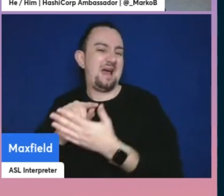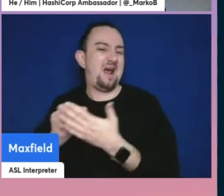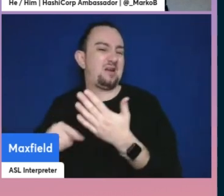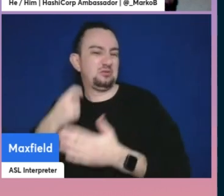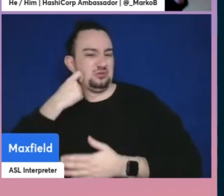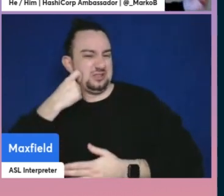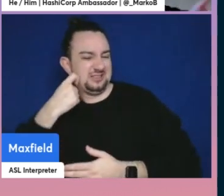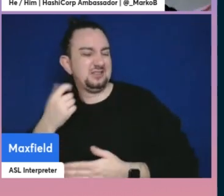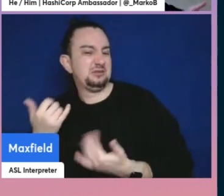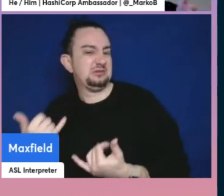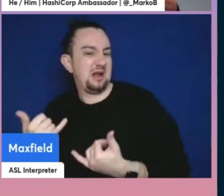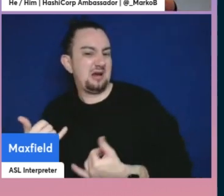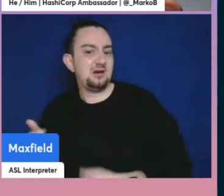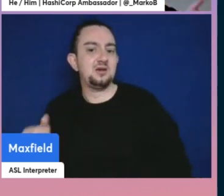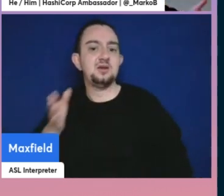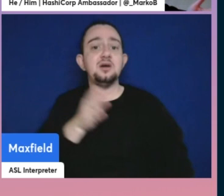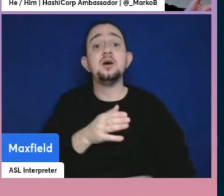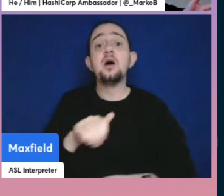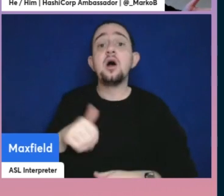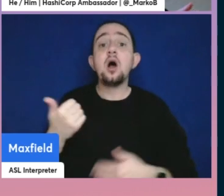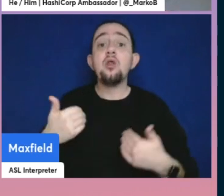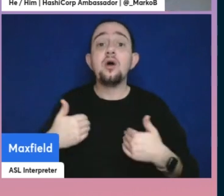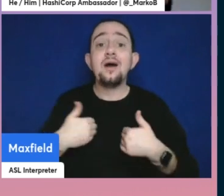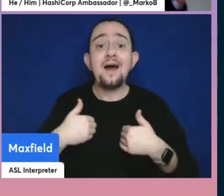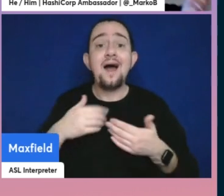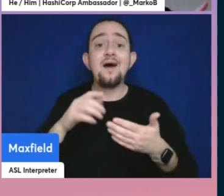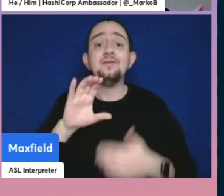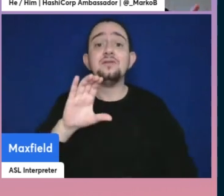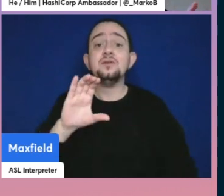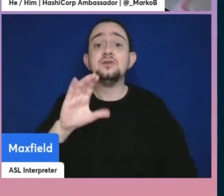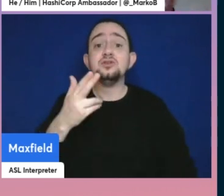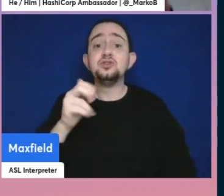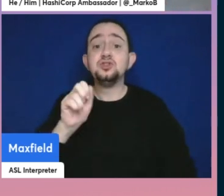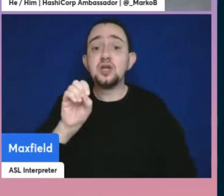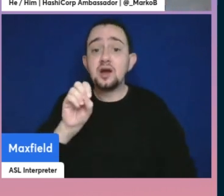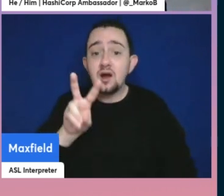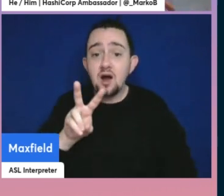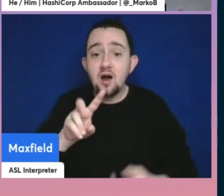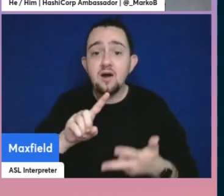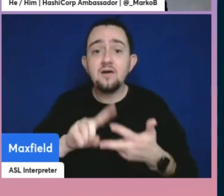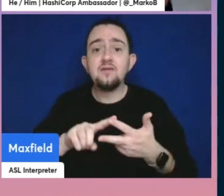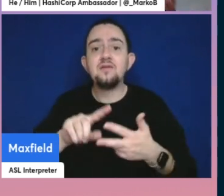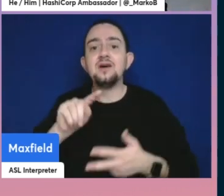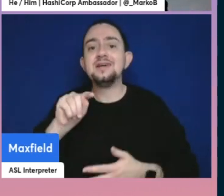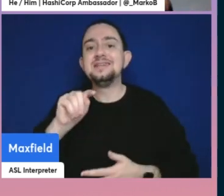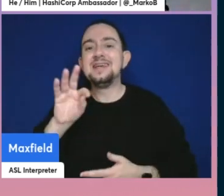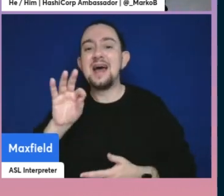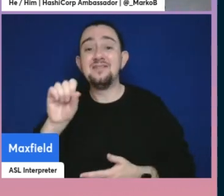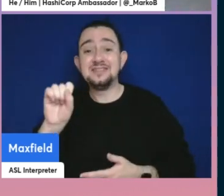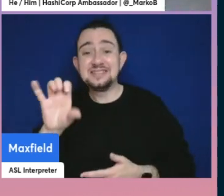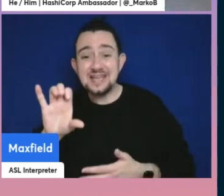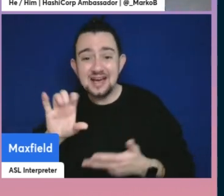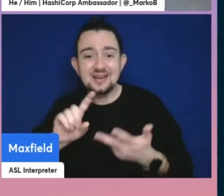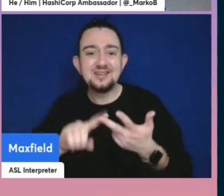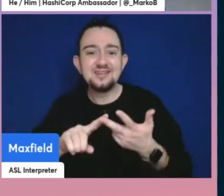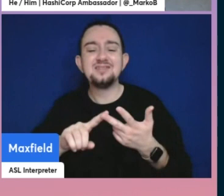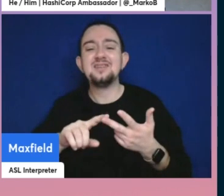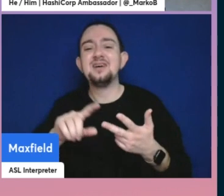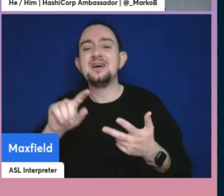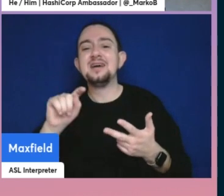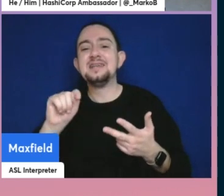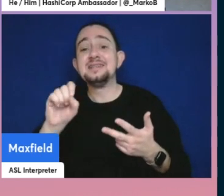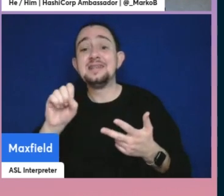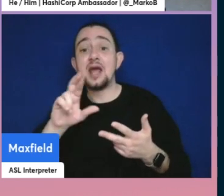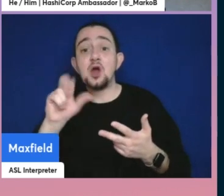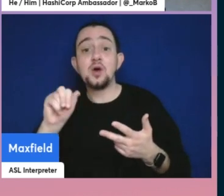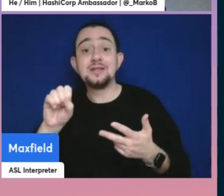was also Checo, TFSec, Terrascan, or Terraform compliance tools that were mostly just static analysis tools to